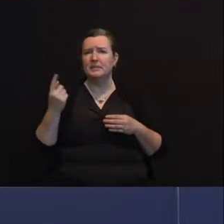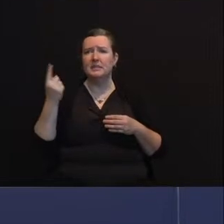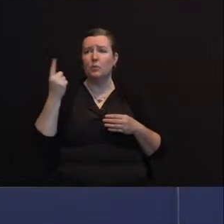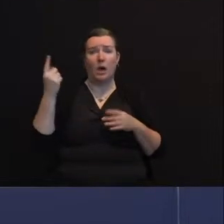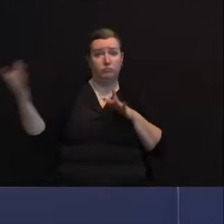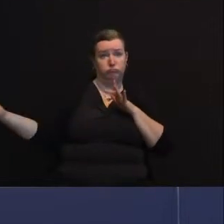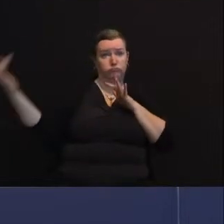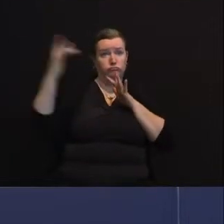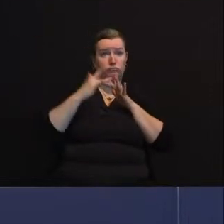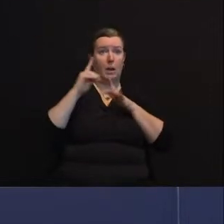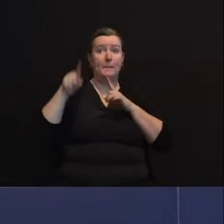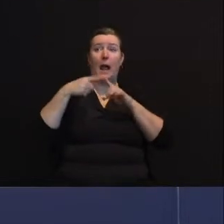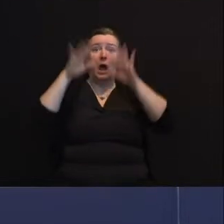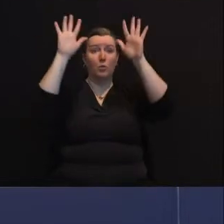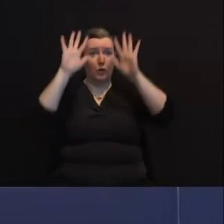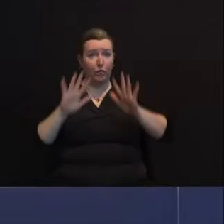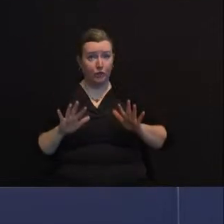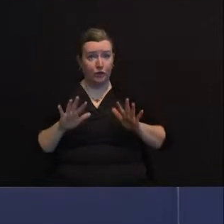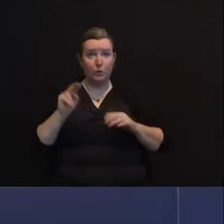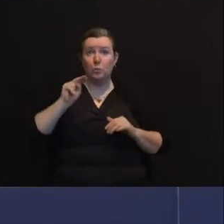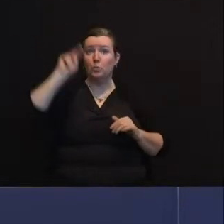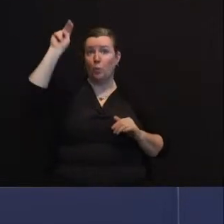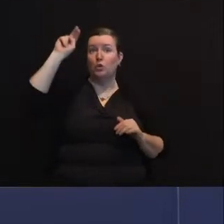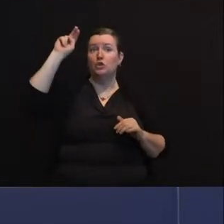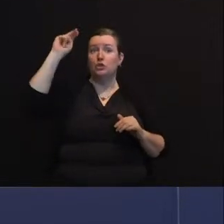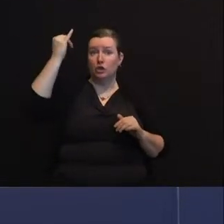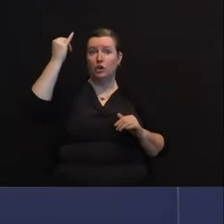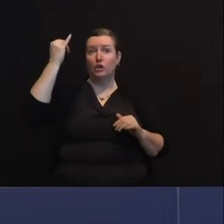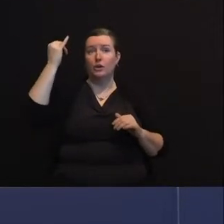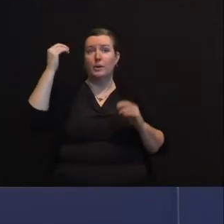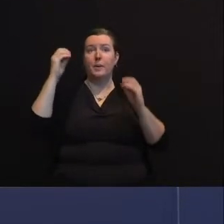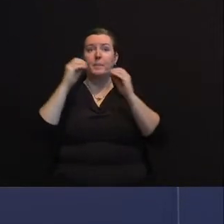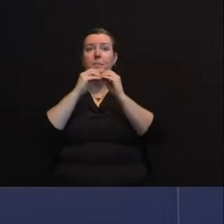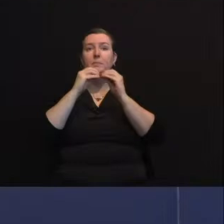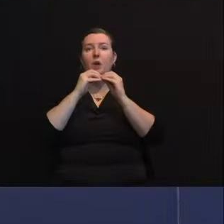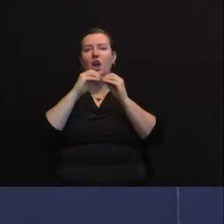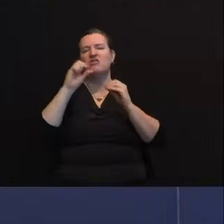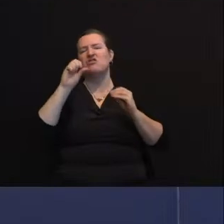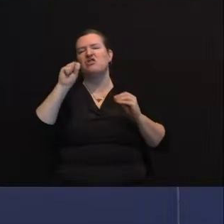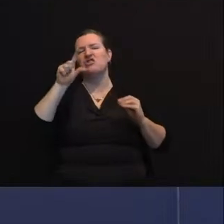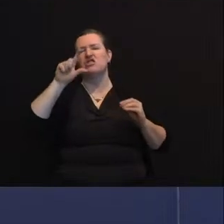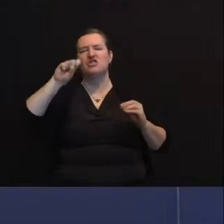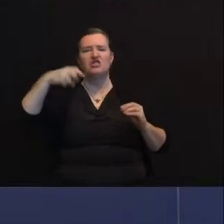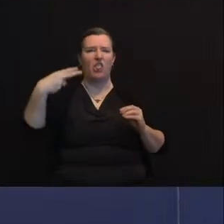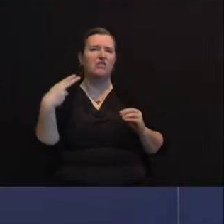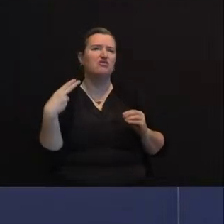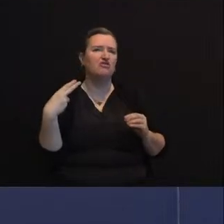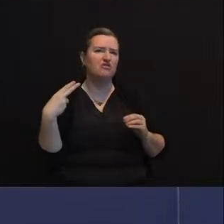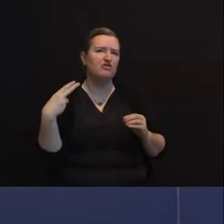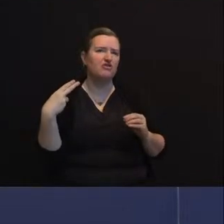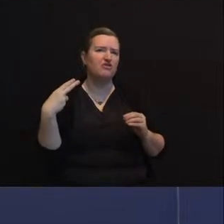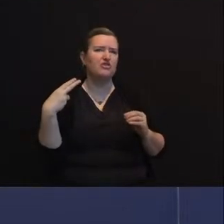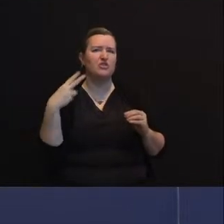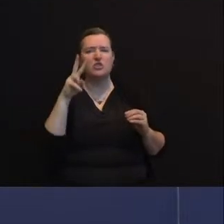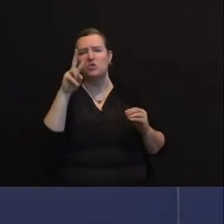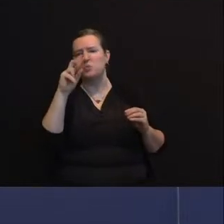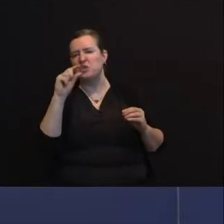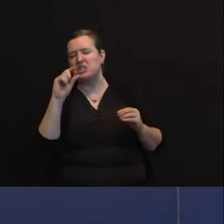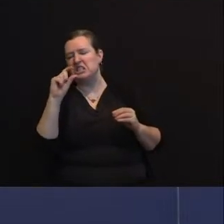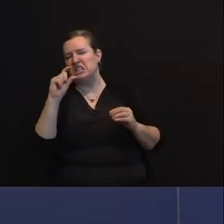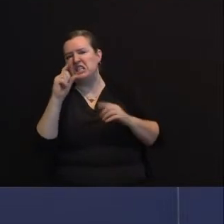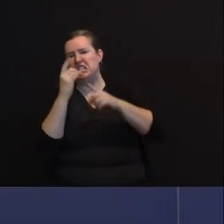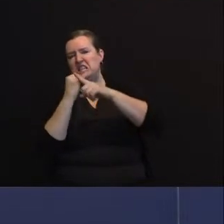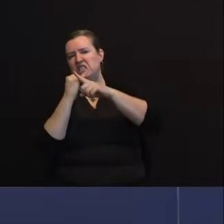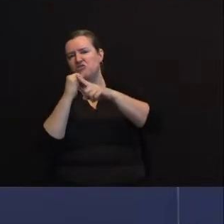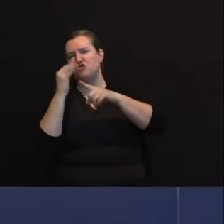I know there's slush in Sussex, Warren, and Morris. Expected potential for 2 inches of snow in those higher elevations.